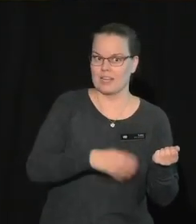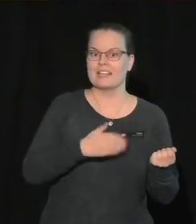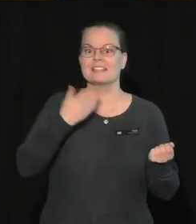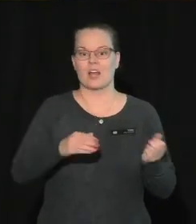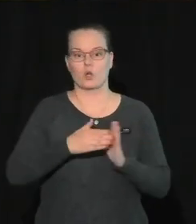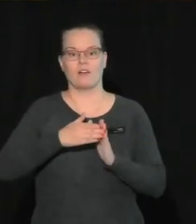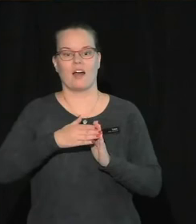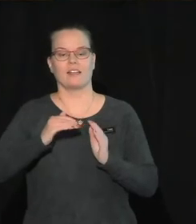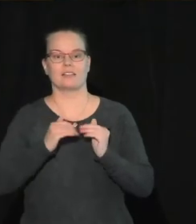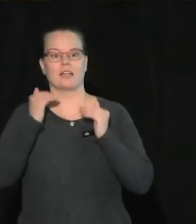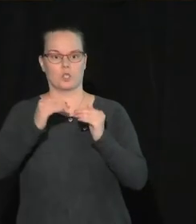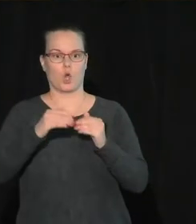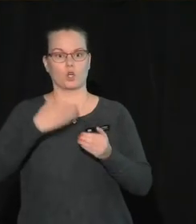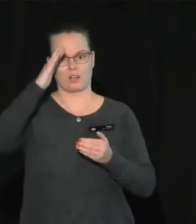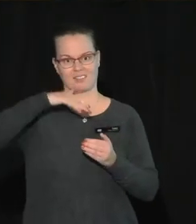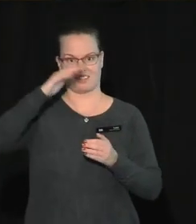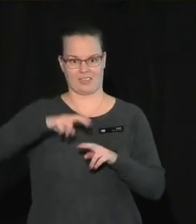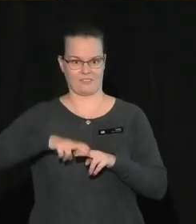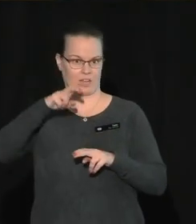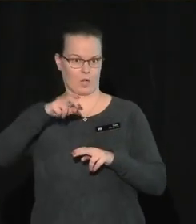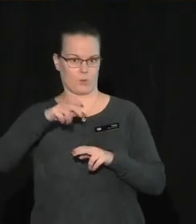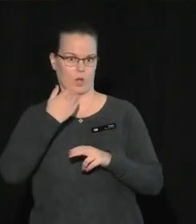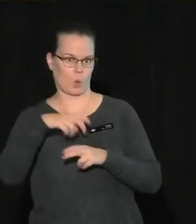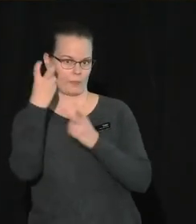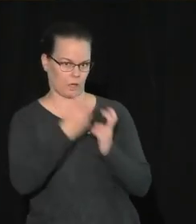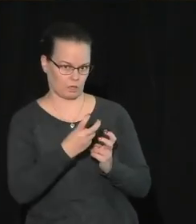have authorities